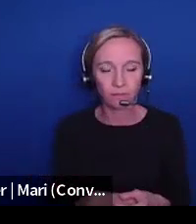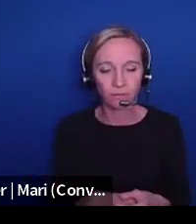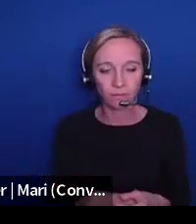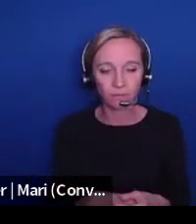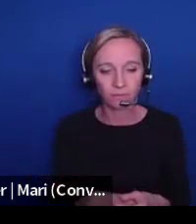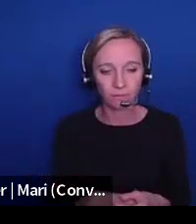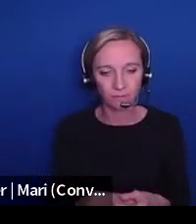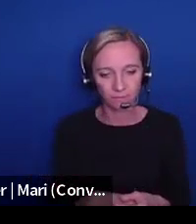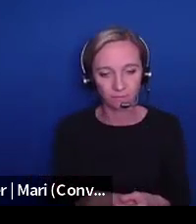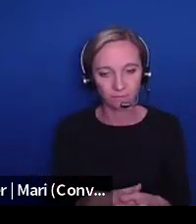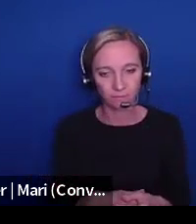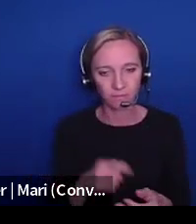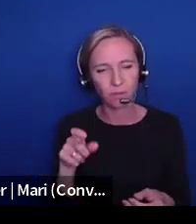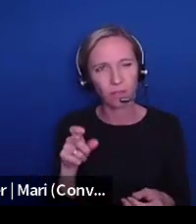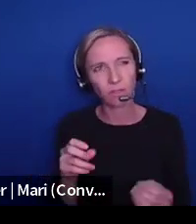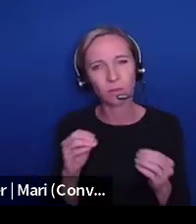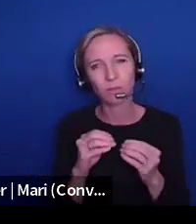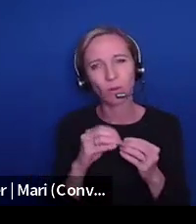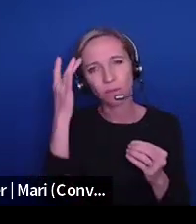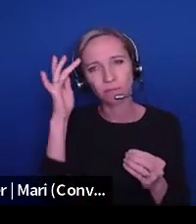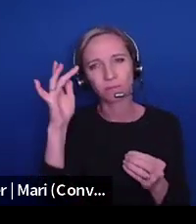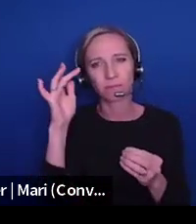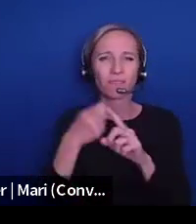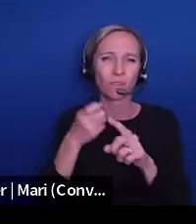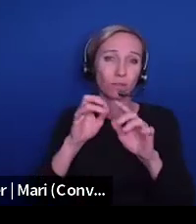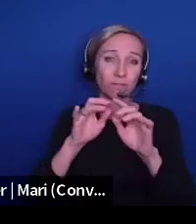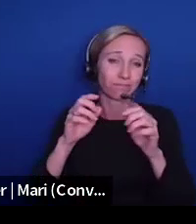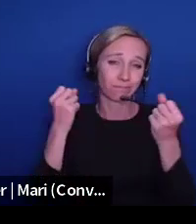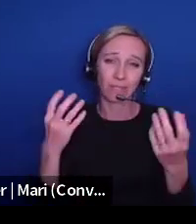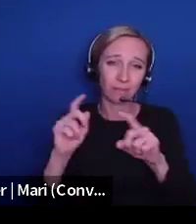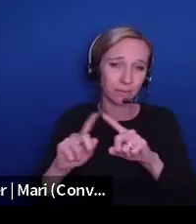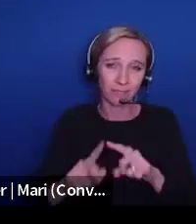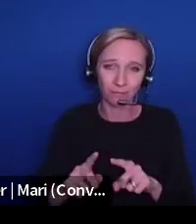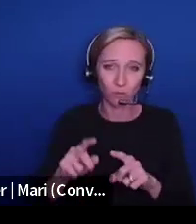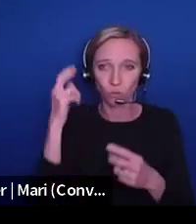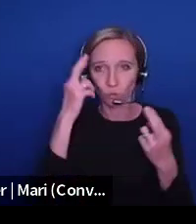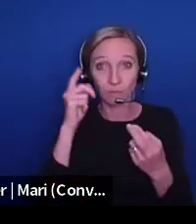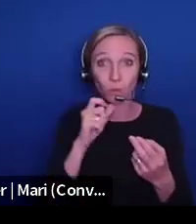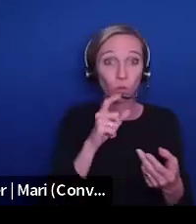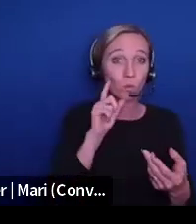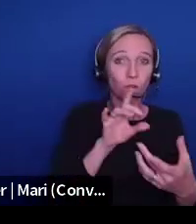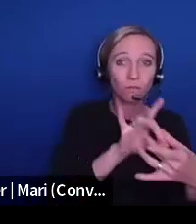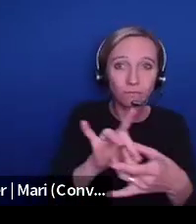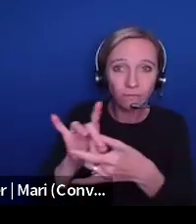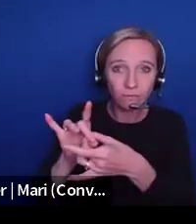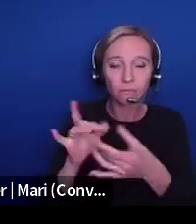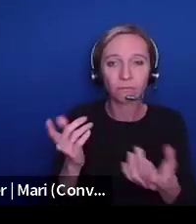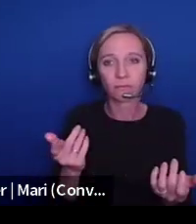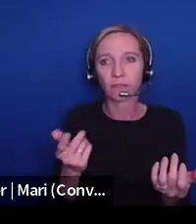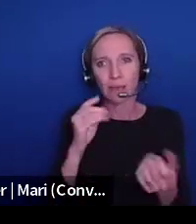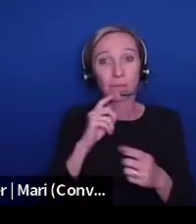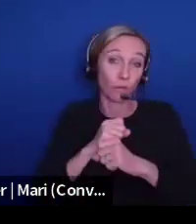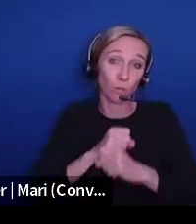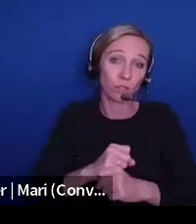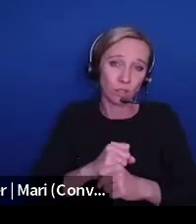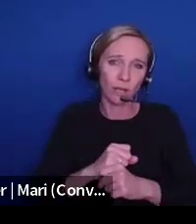and we have to be more intelligent about it for many reasons, for reach, and also to protect